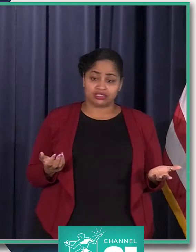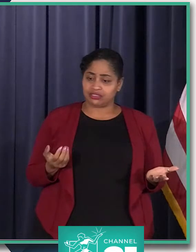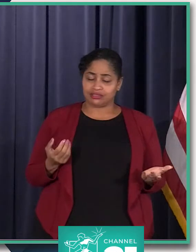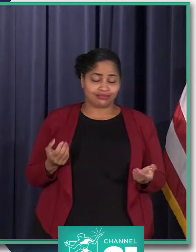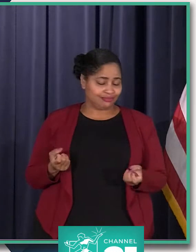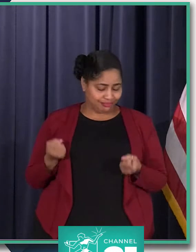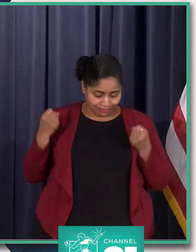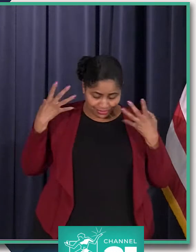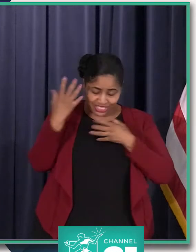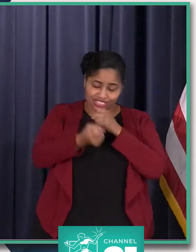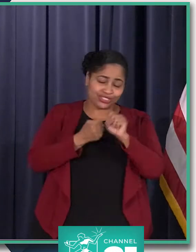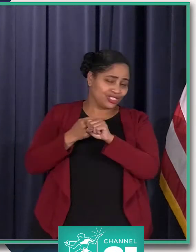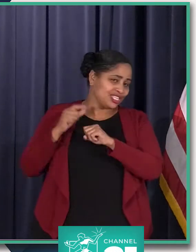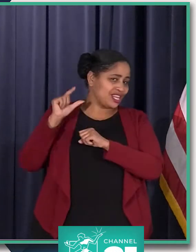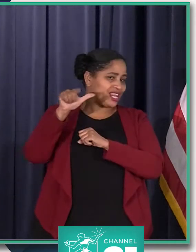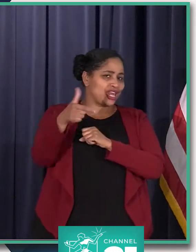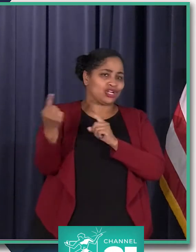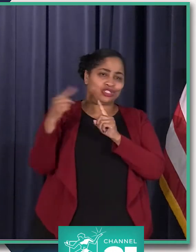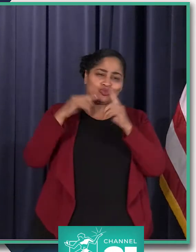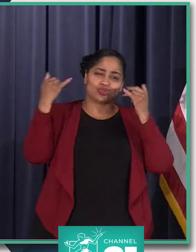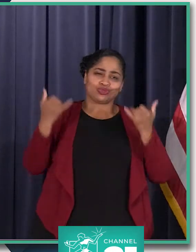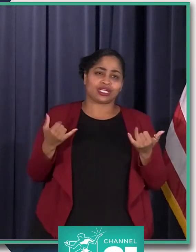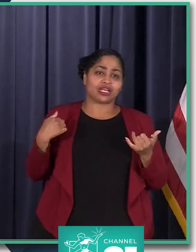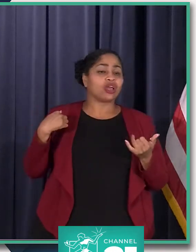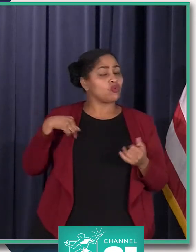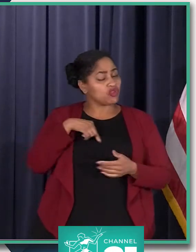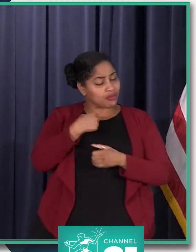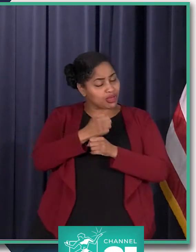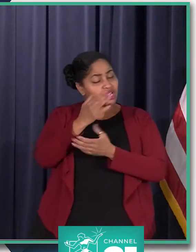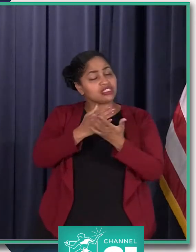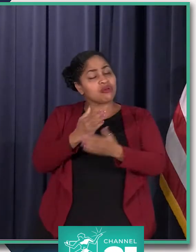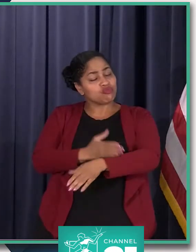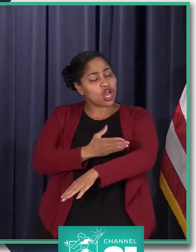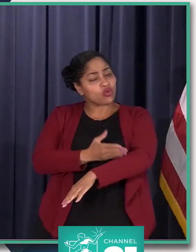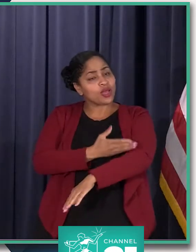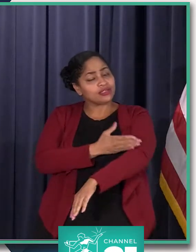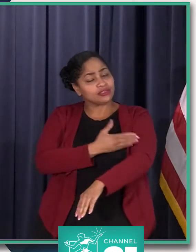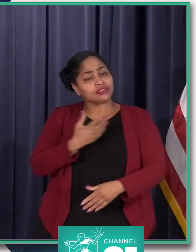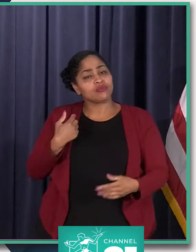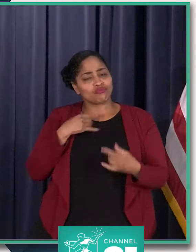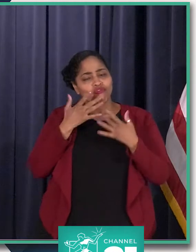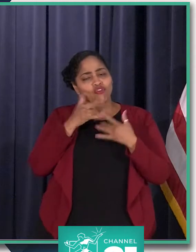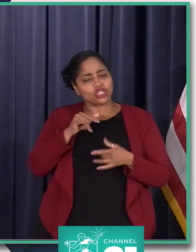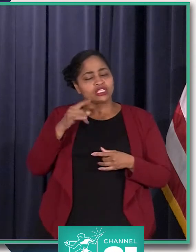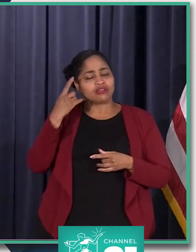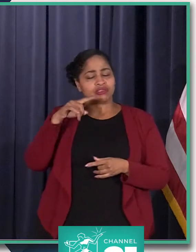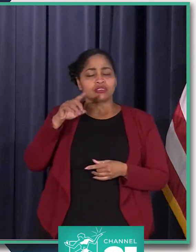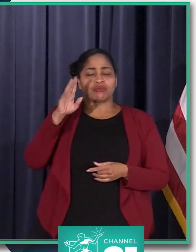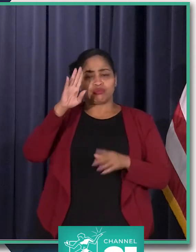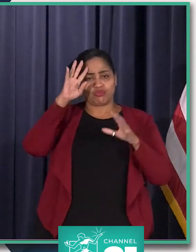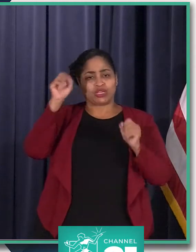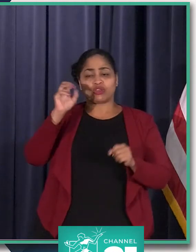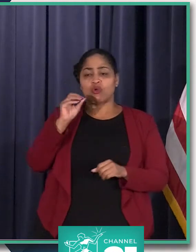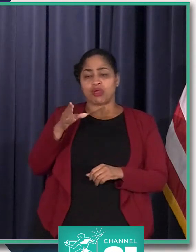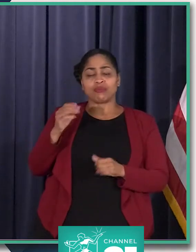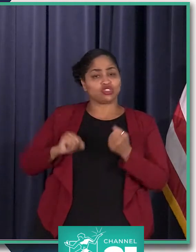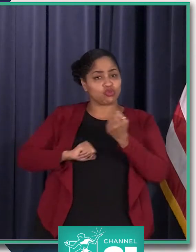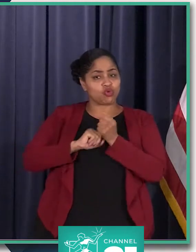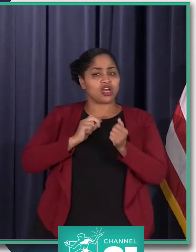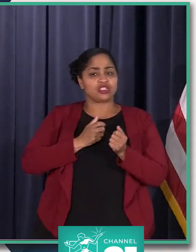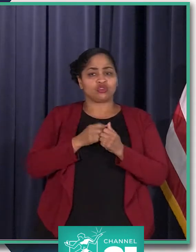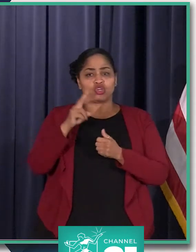decades later. We've made some progress. We were very fortunate that President Obama supported us